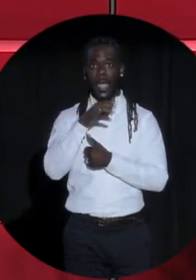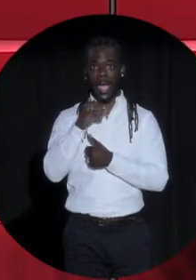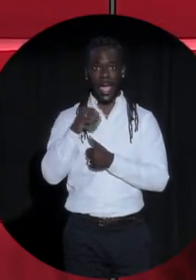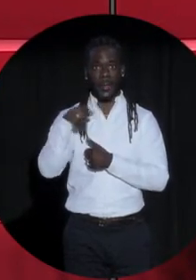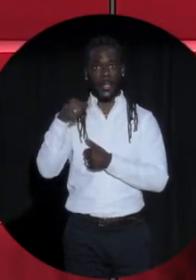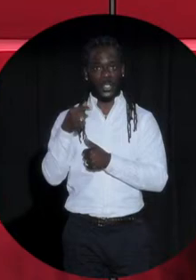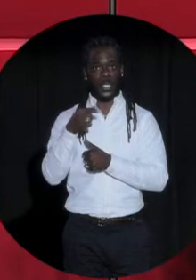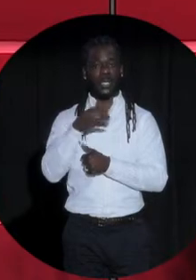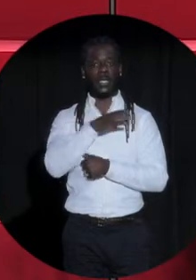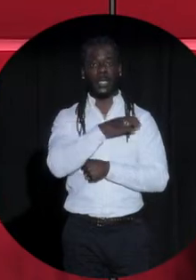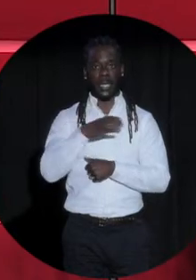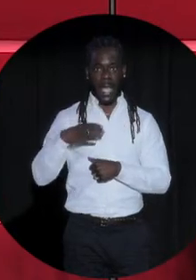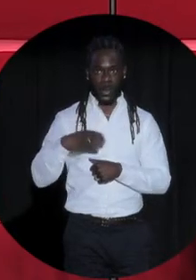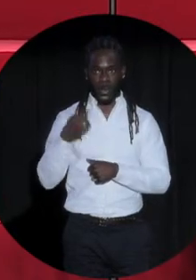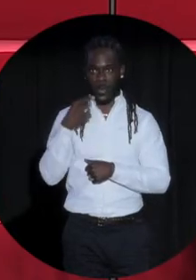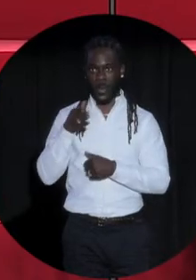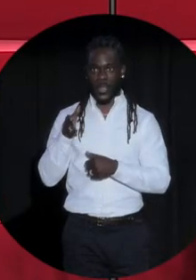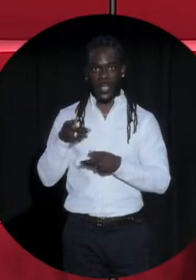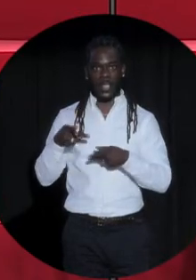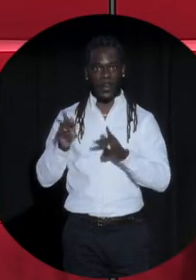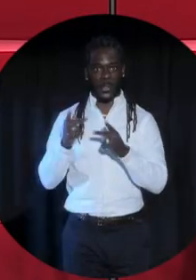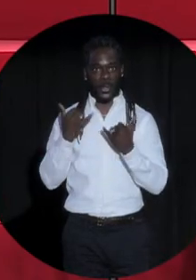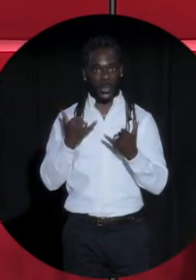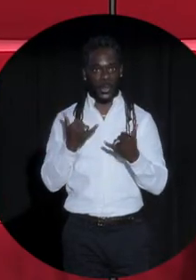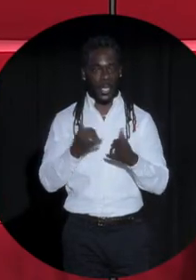Council for this opportunity today.